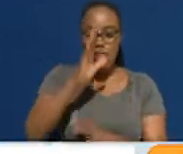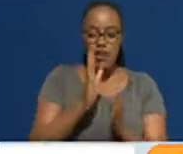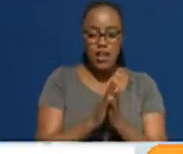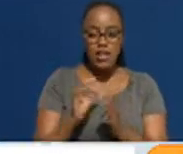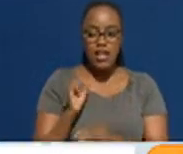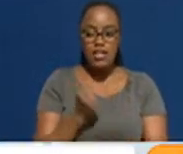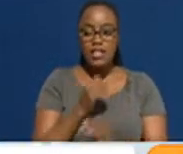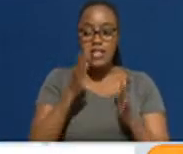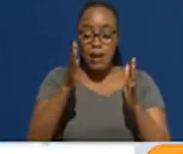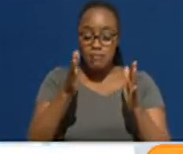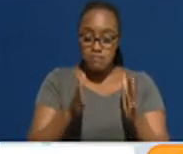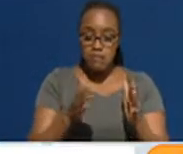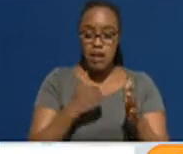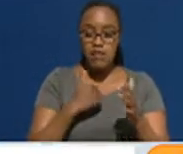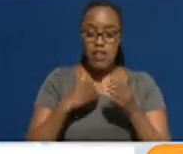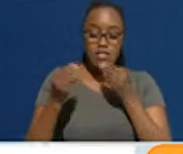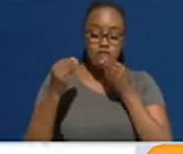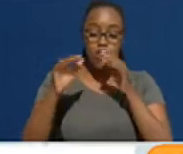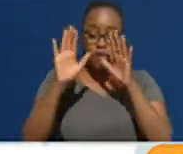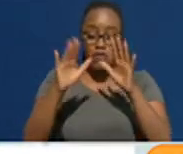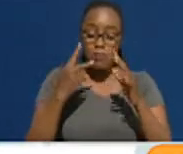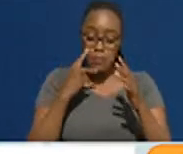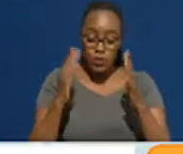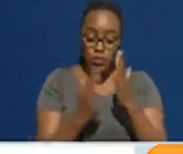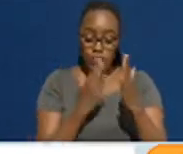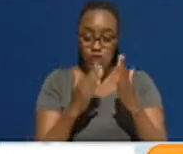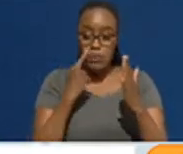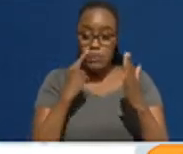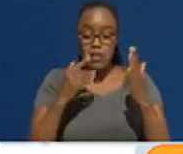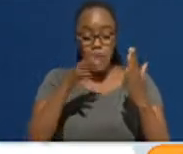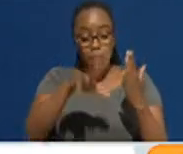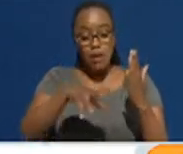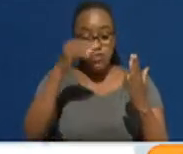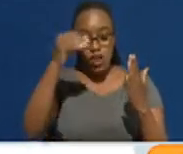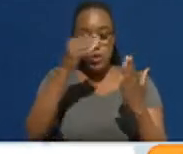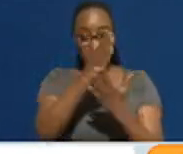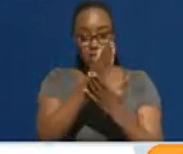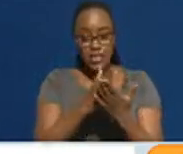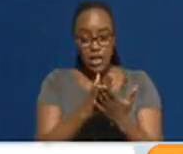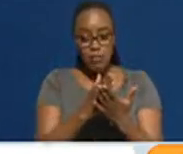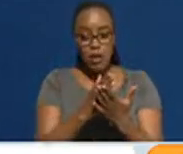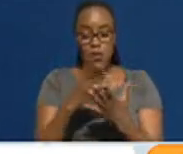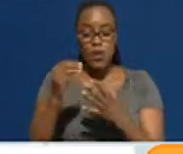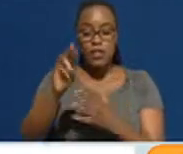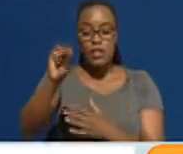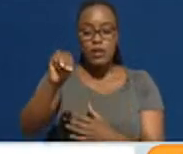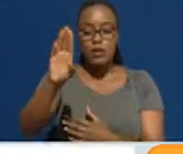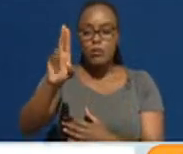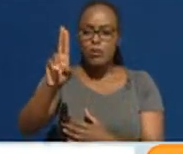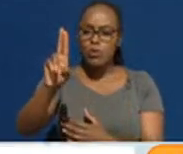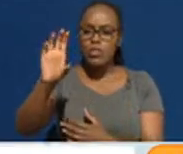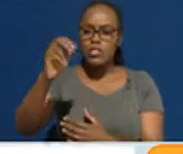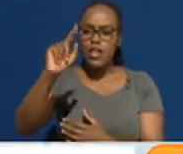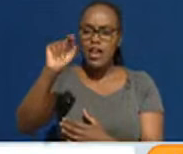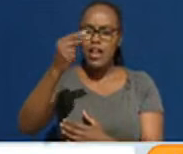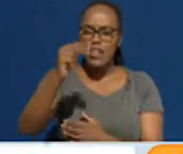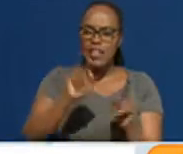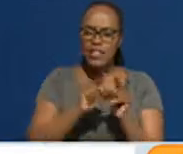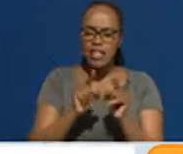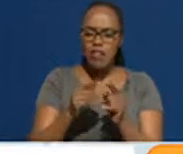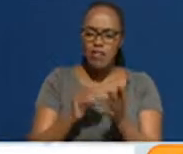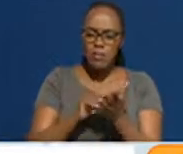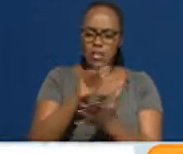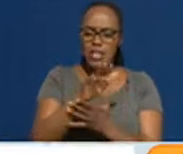also needs electronic transmission. I was looking for, let me tell you, I found some people who have gone to Mushada and they're supposed to be taking